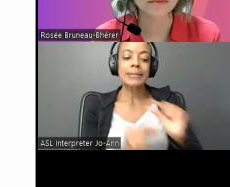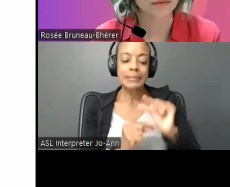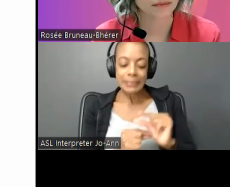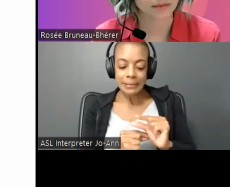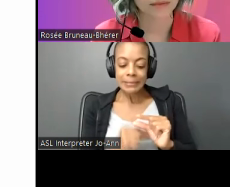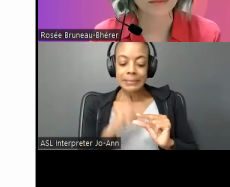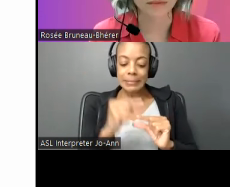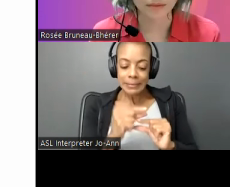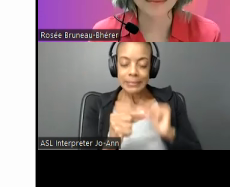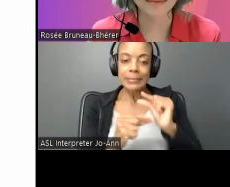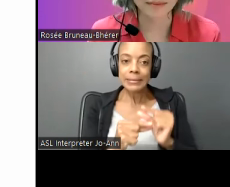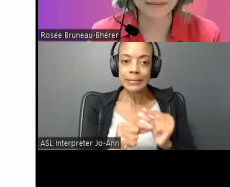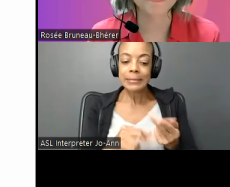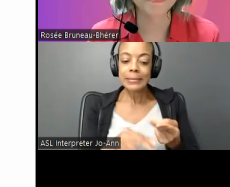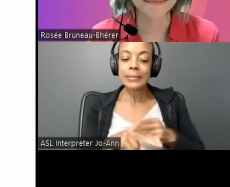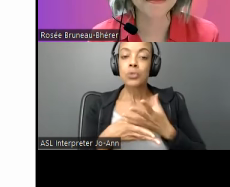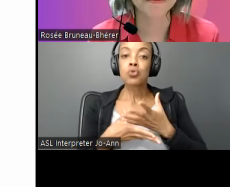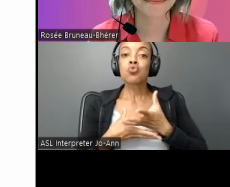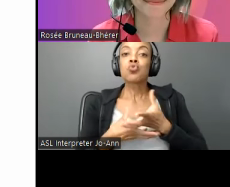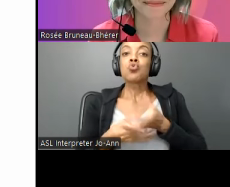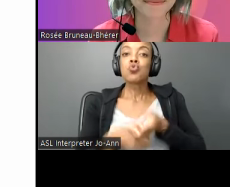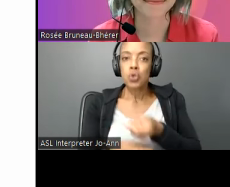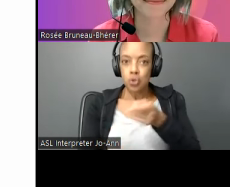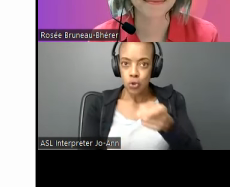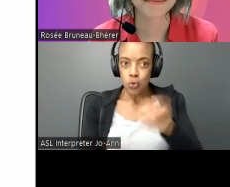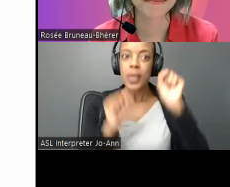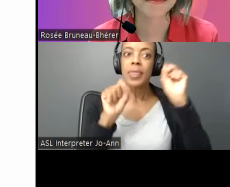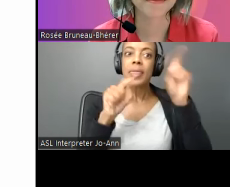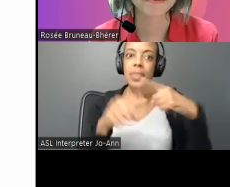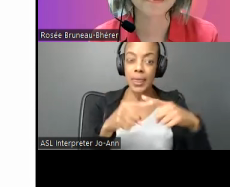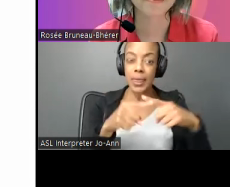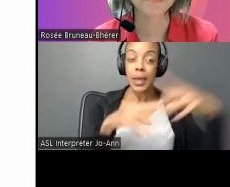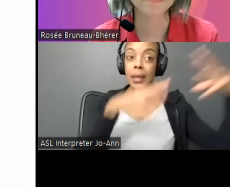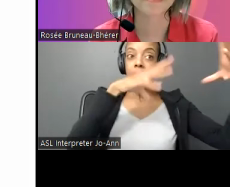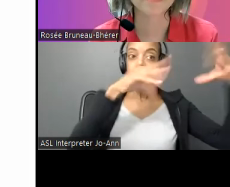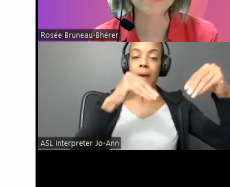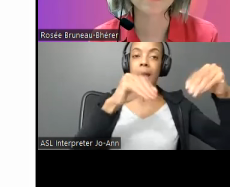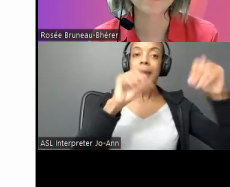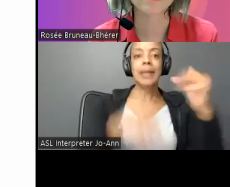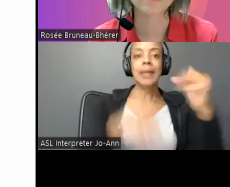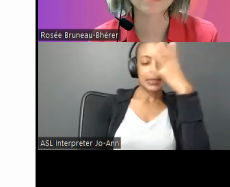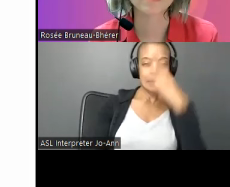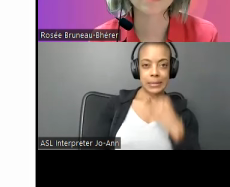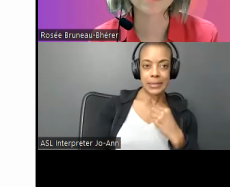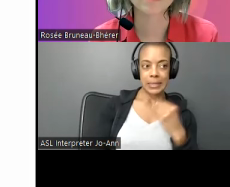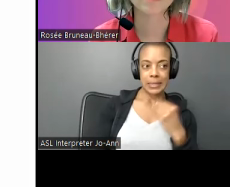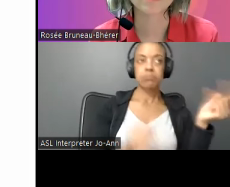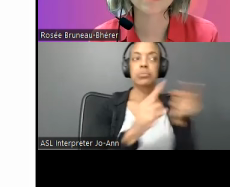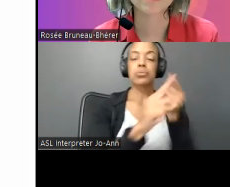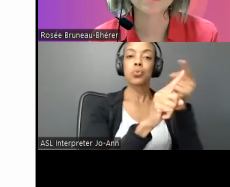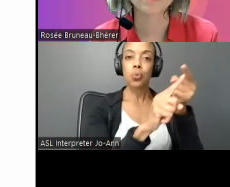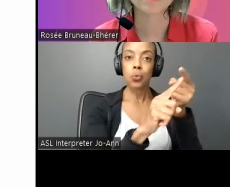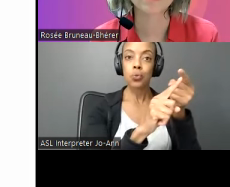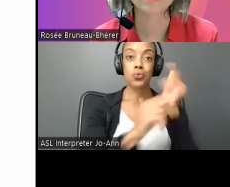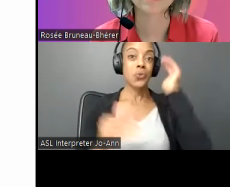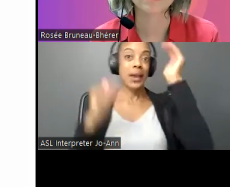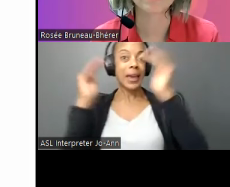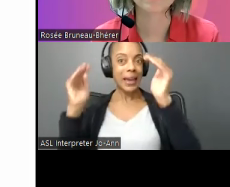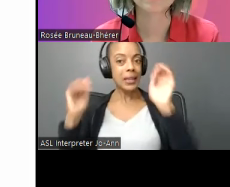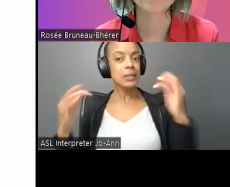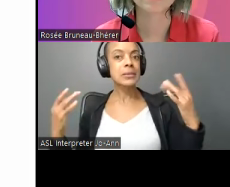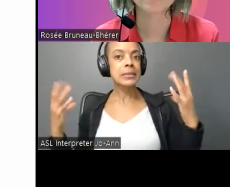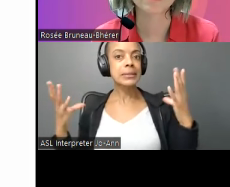and be able to fall asleep? That's what we want for children. Are adults sensitive enough to figure out